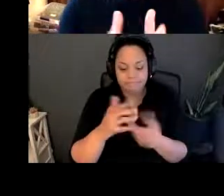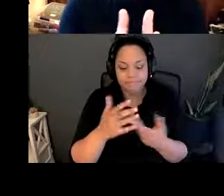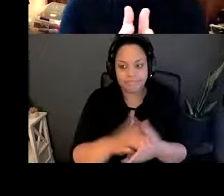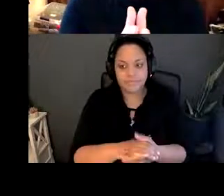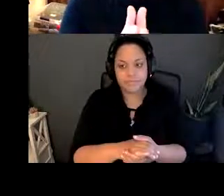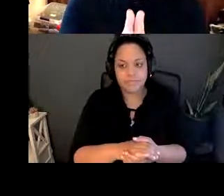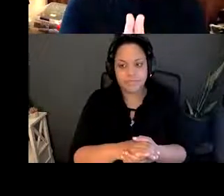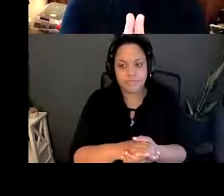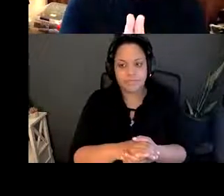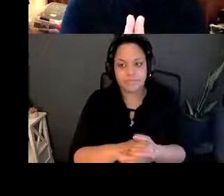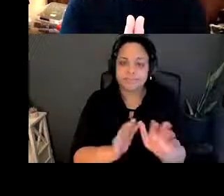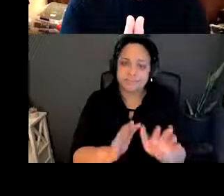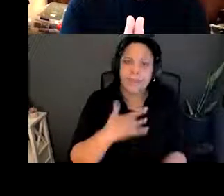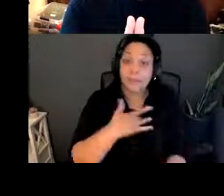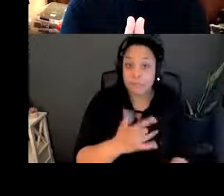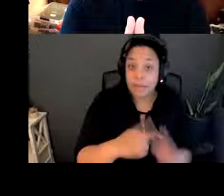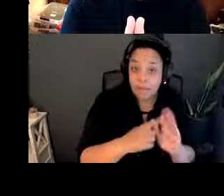a lot of times people have a craving,